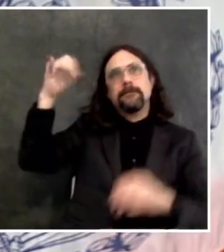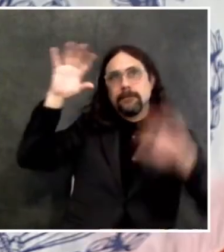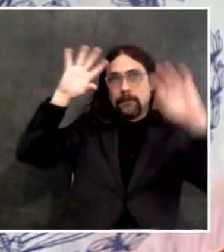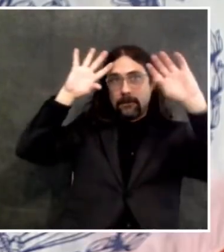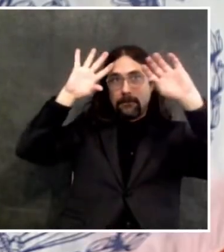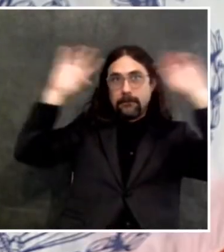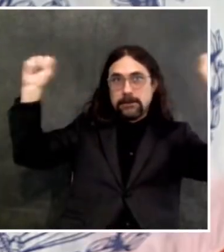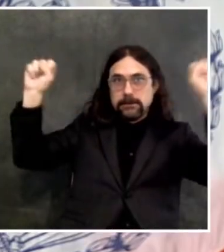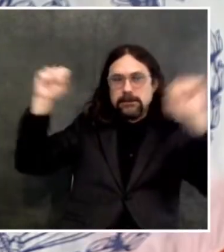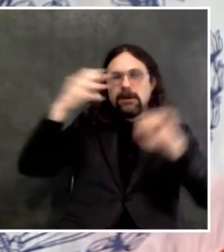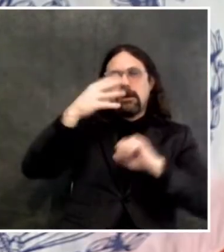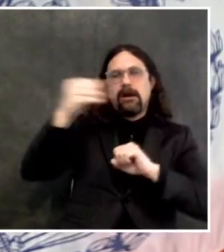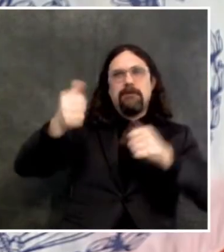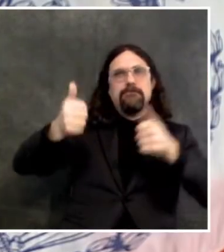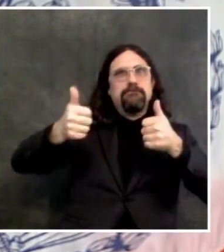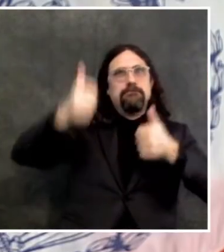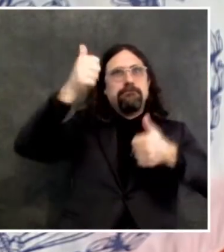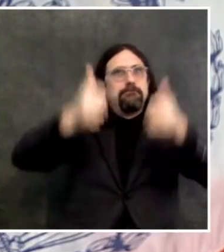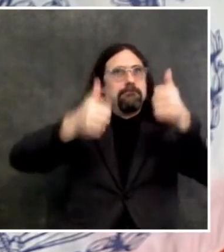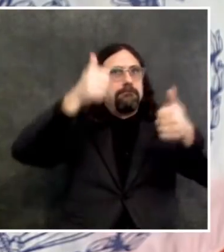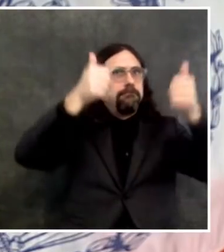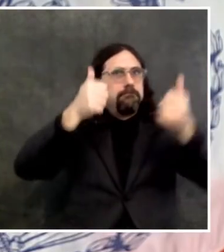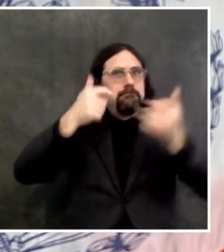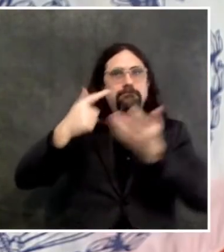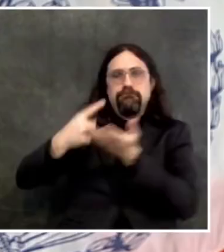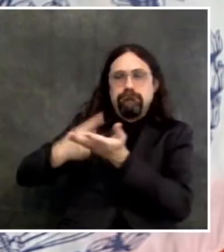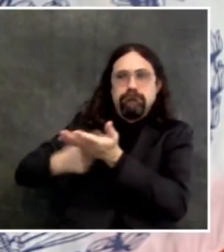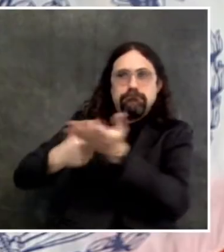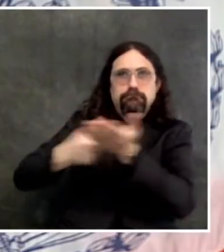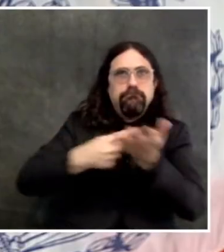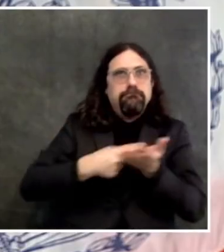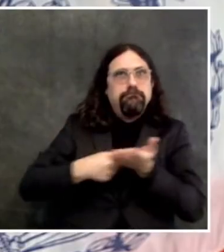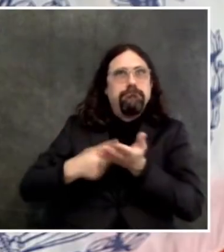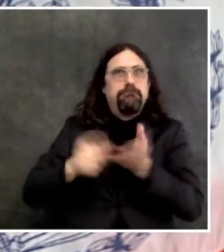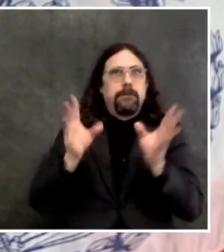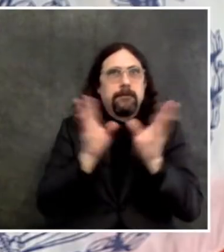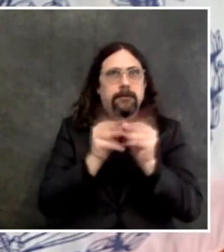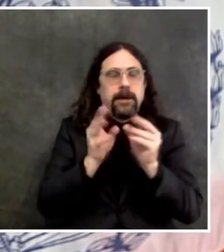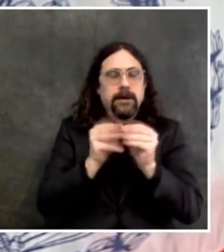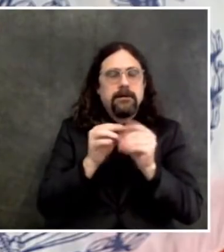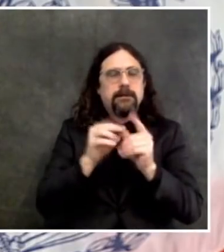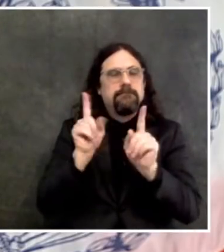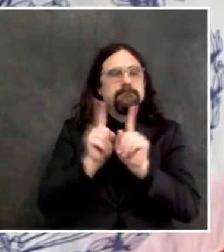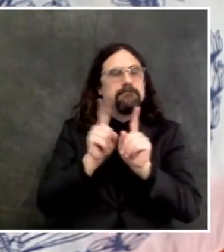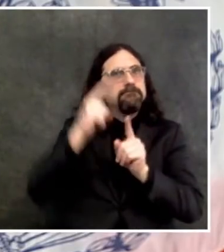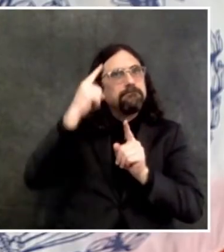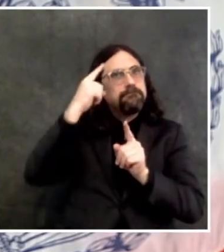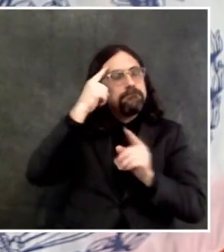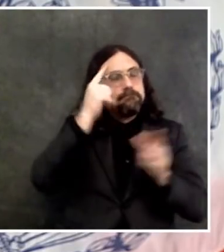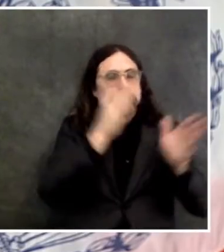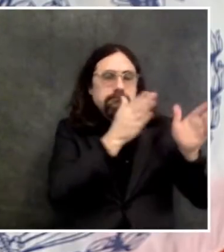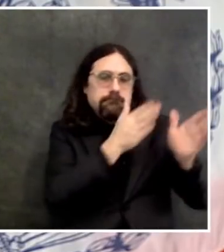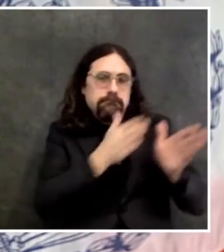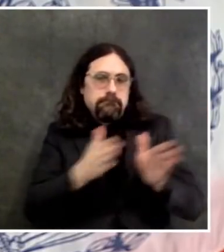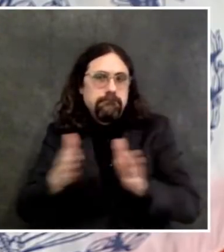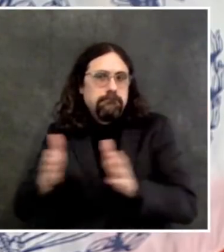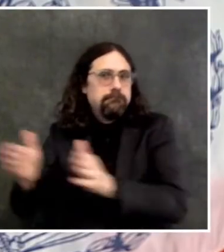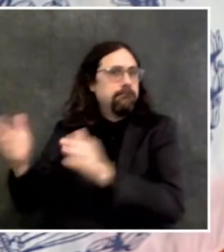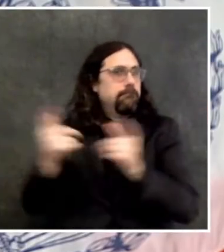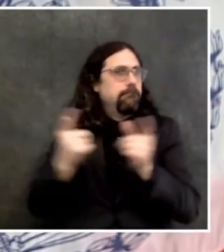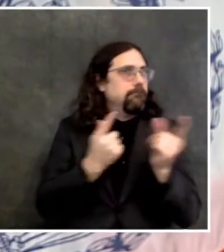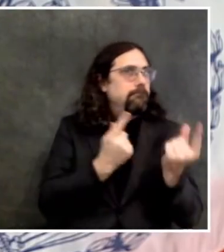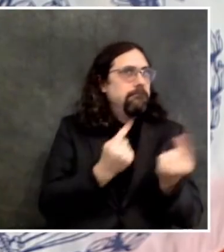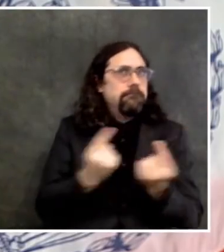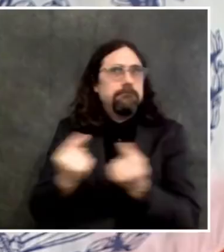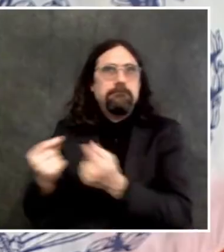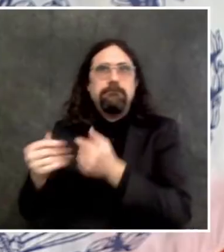having a strategy session, and they called to ask me what was going on in New York City and how the federal government could continue to help.